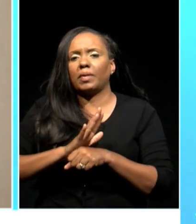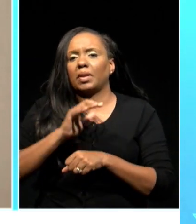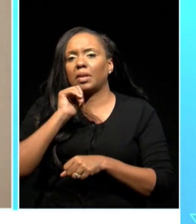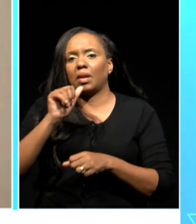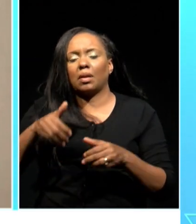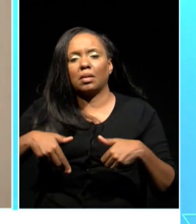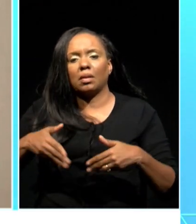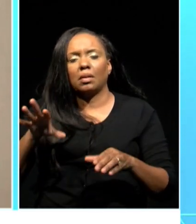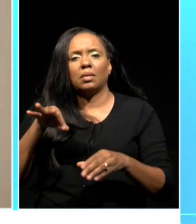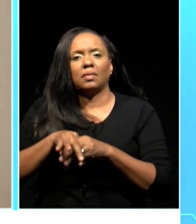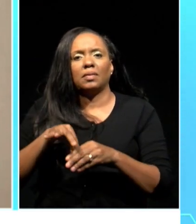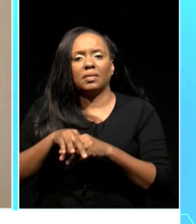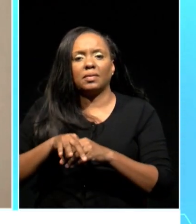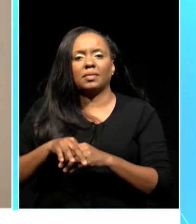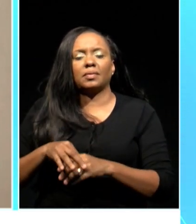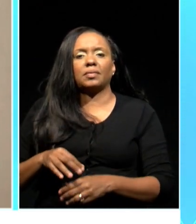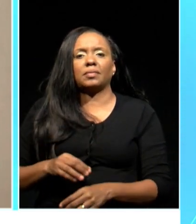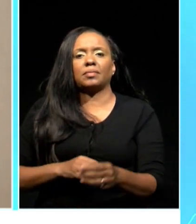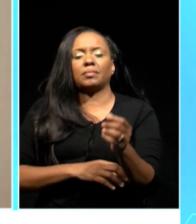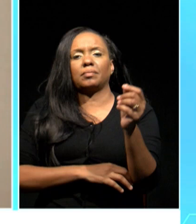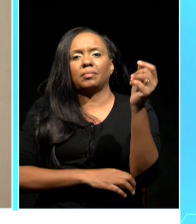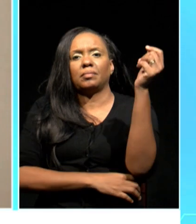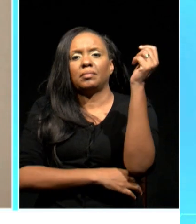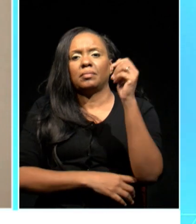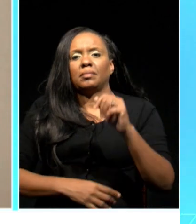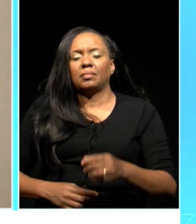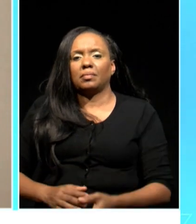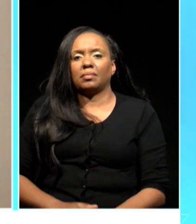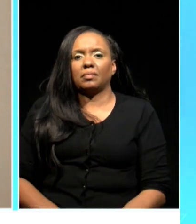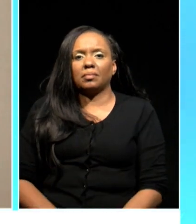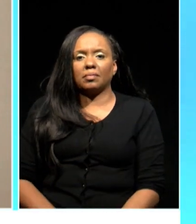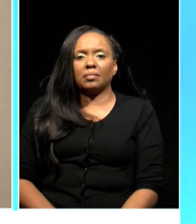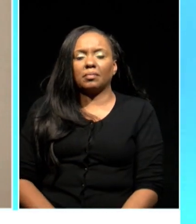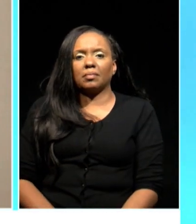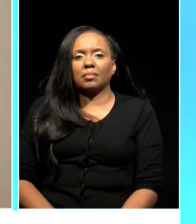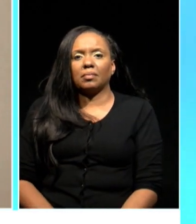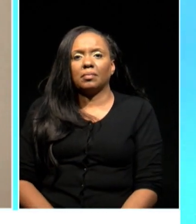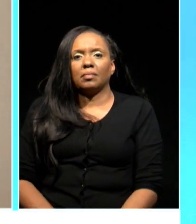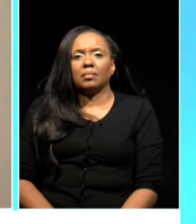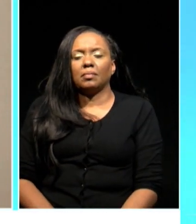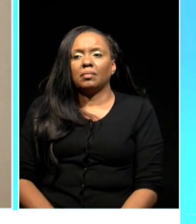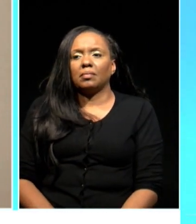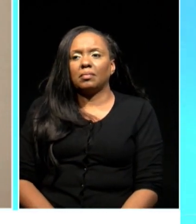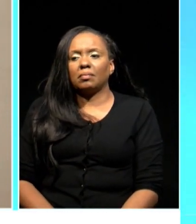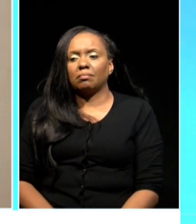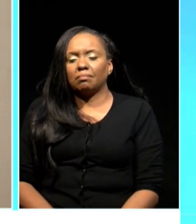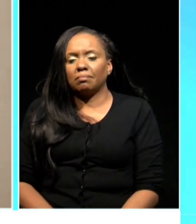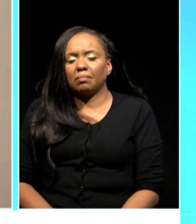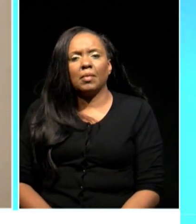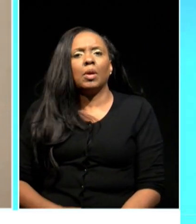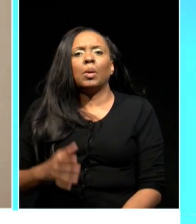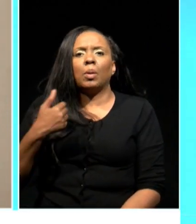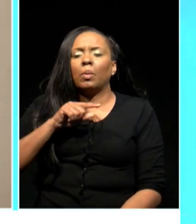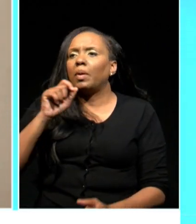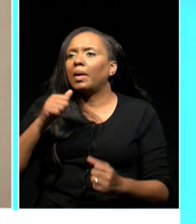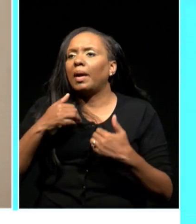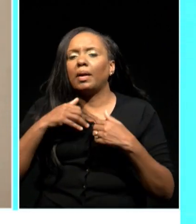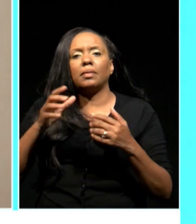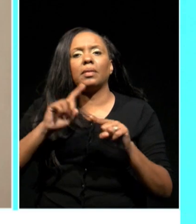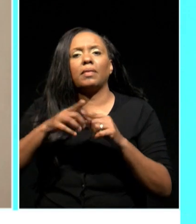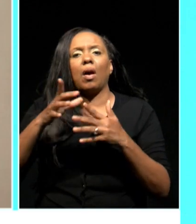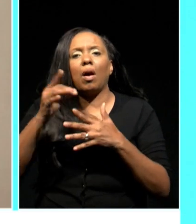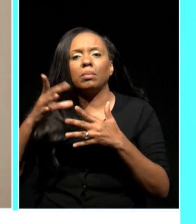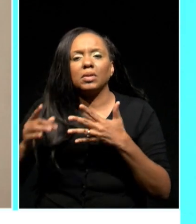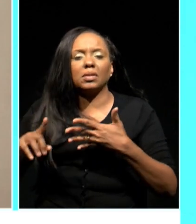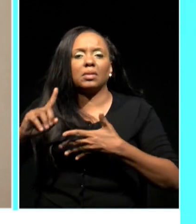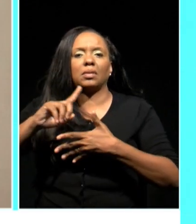those things could be certainly addressed and brought into the future regarding the EBC. mailing ballots, absentee ballots,